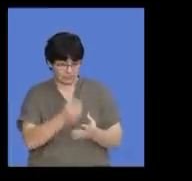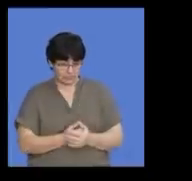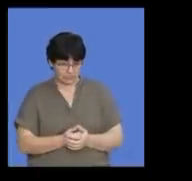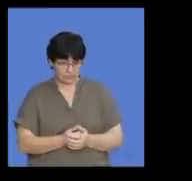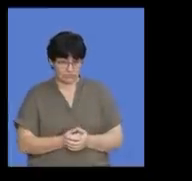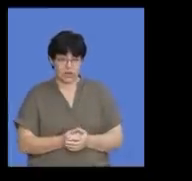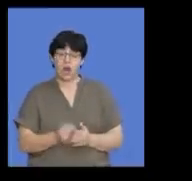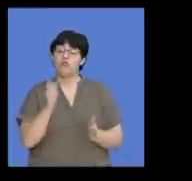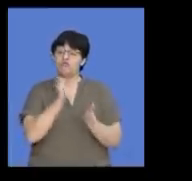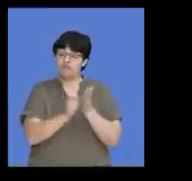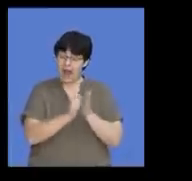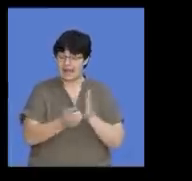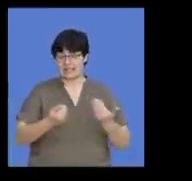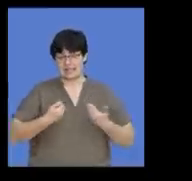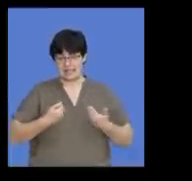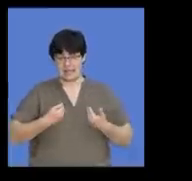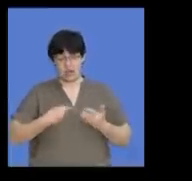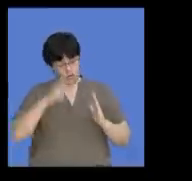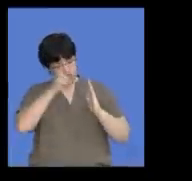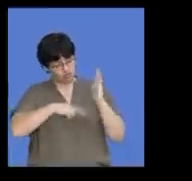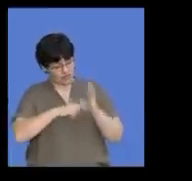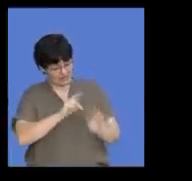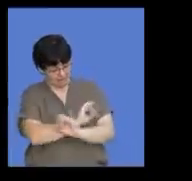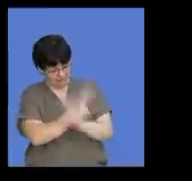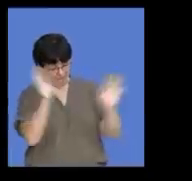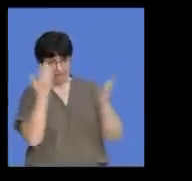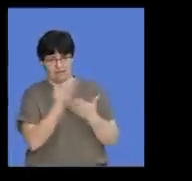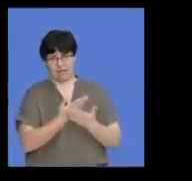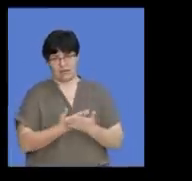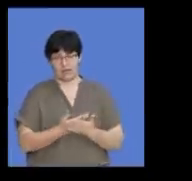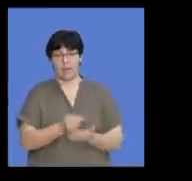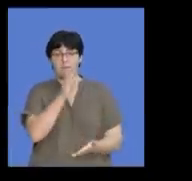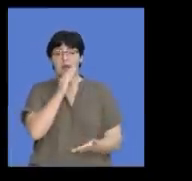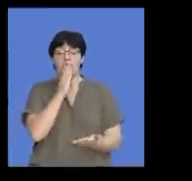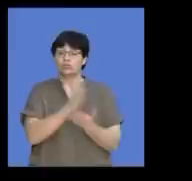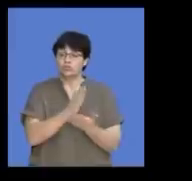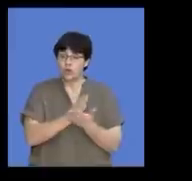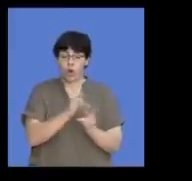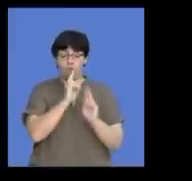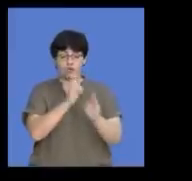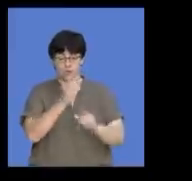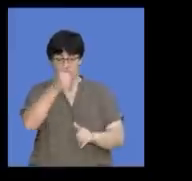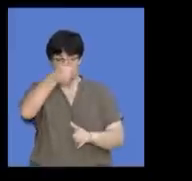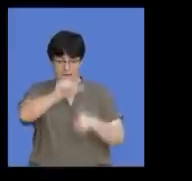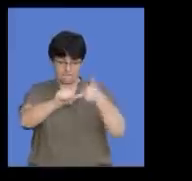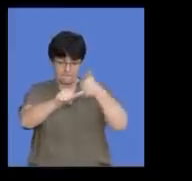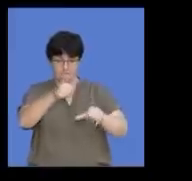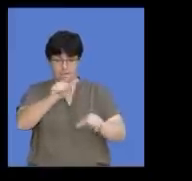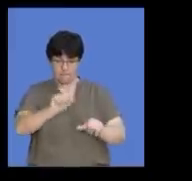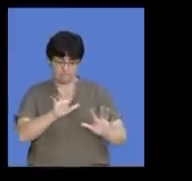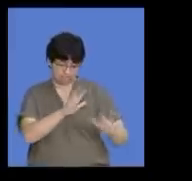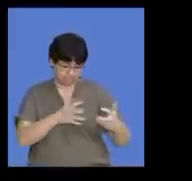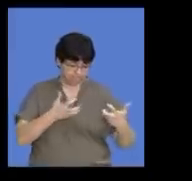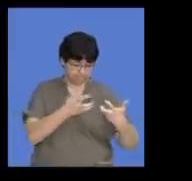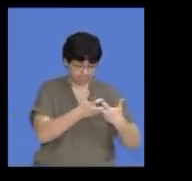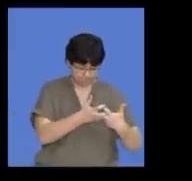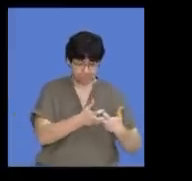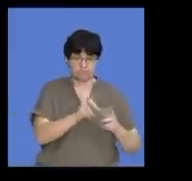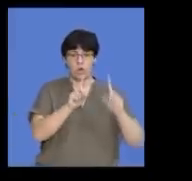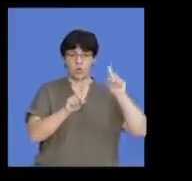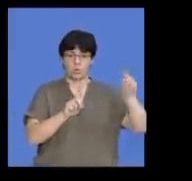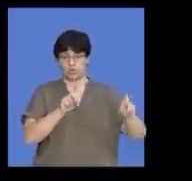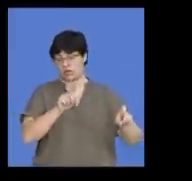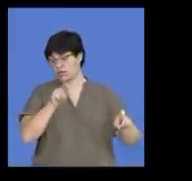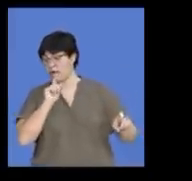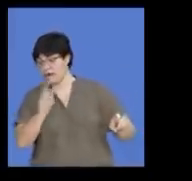Write neatly and legibly always. Ensure that the layout of your responses is aligned to the question paper, and begin